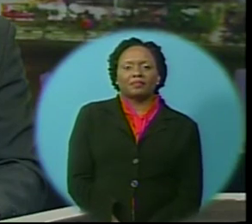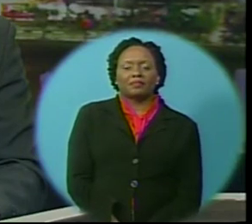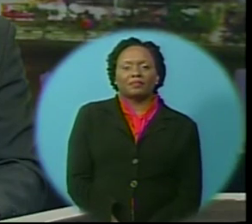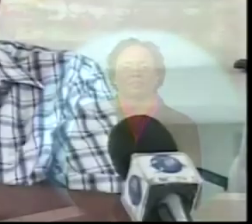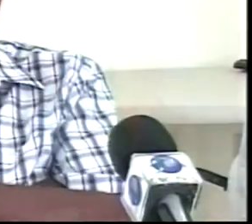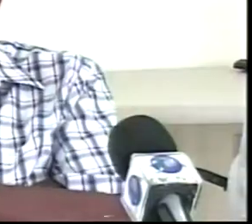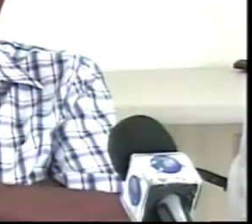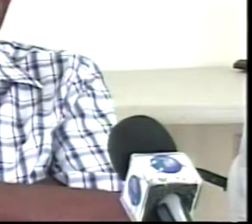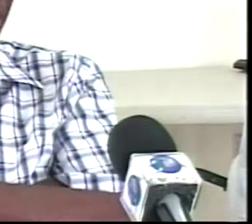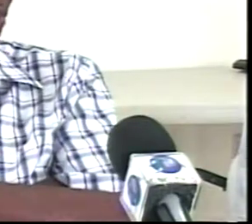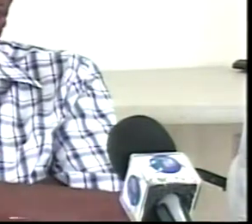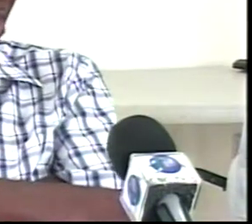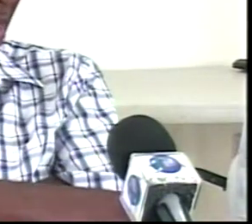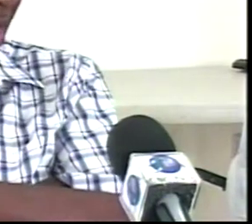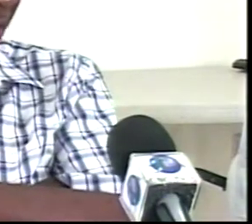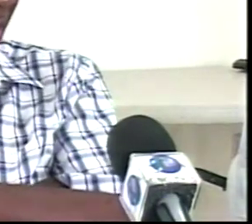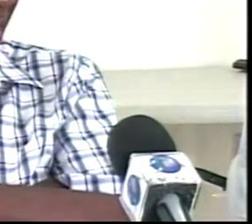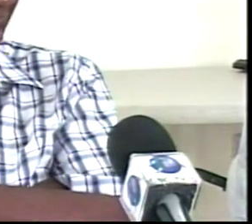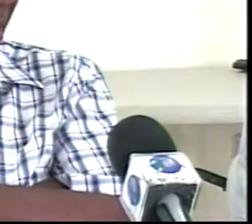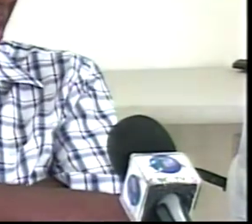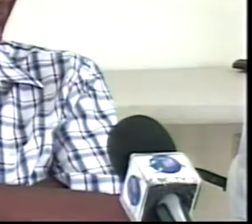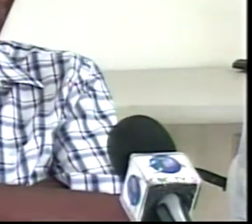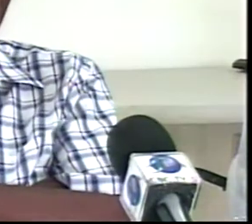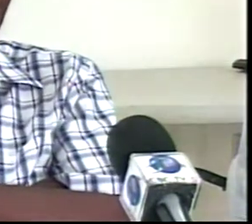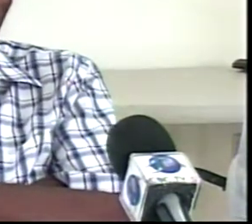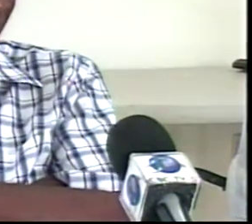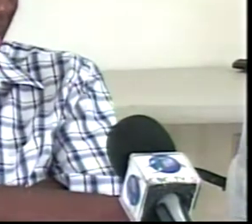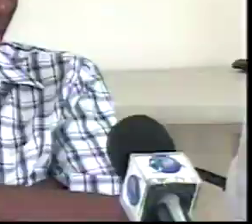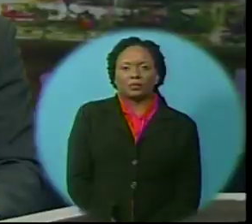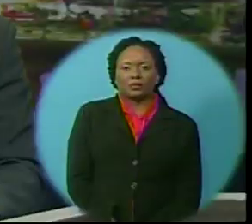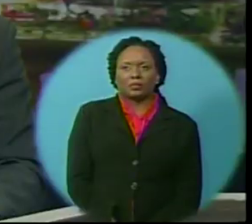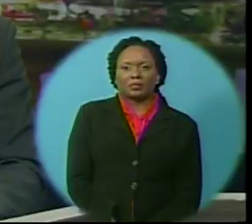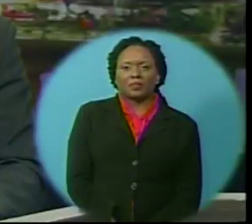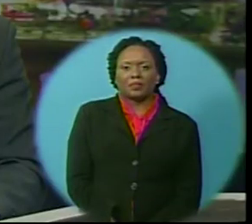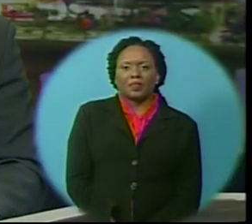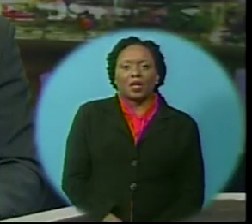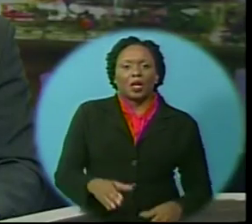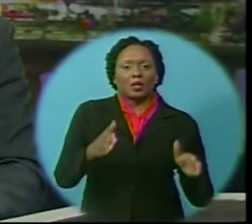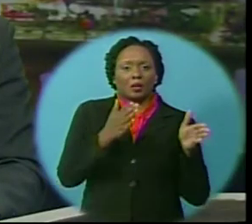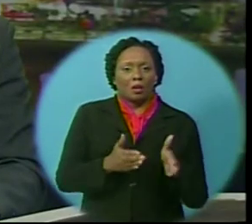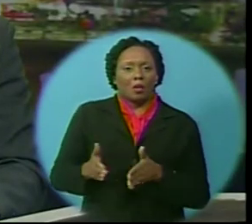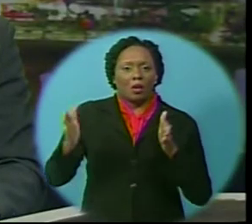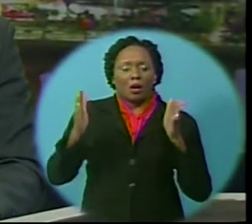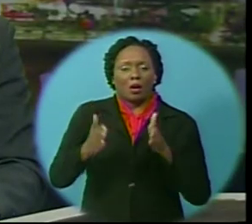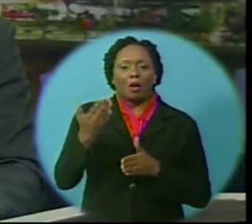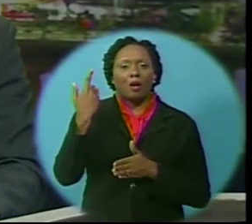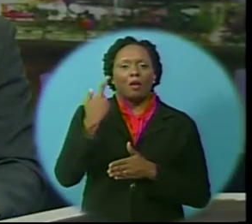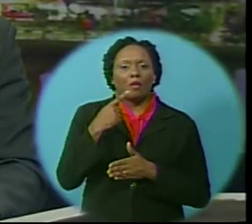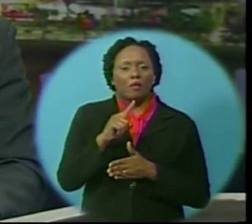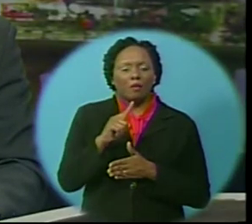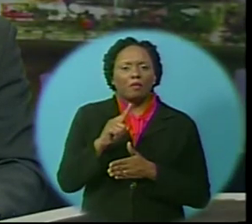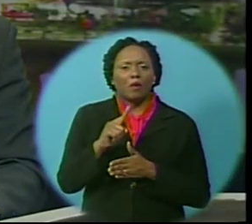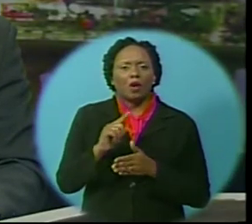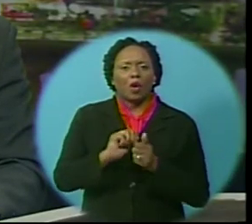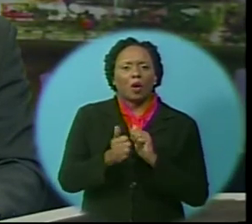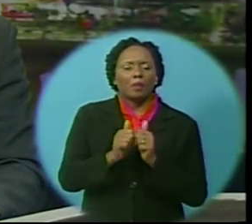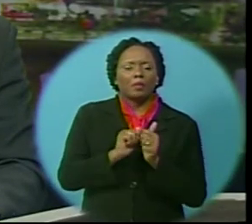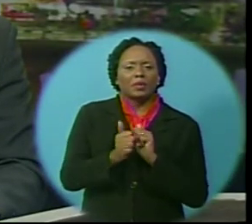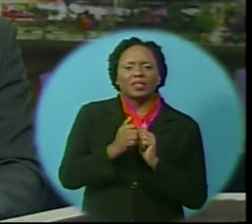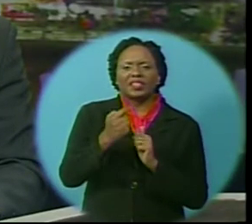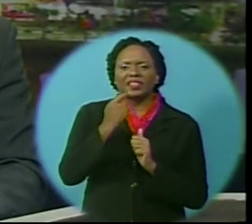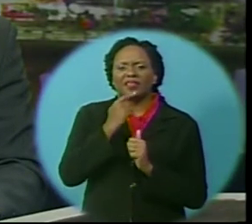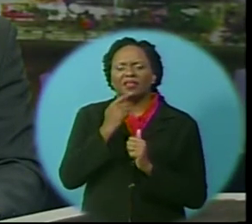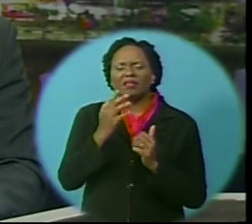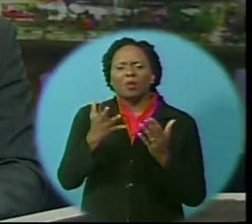Soccer Classic has attracted 14 teams from 7 clubs in TNT. Organizer Hamilton Lashley says the foundation's efforts are